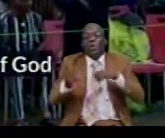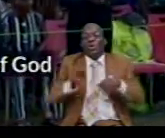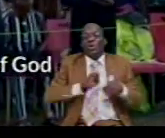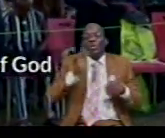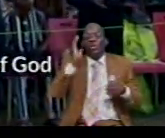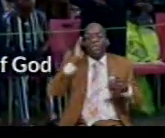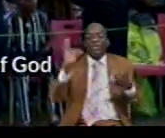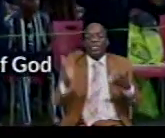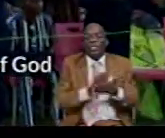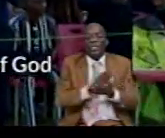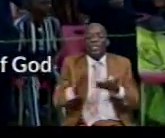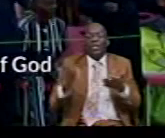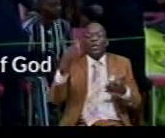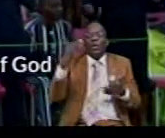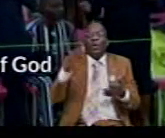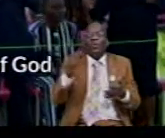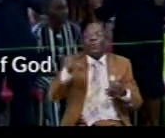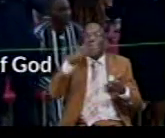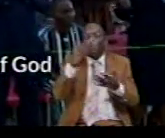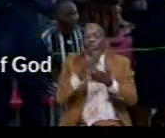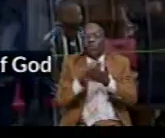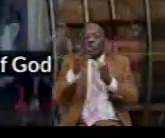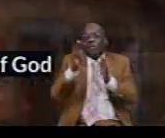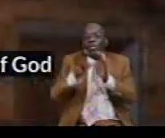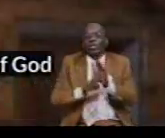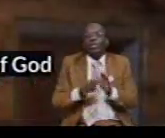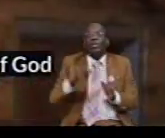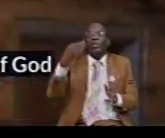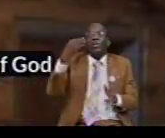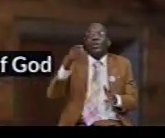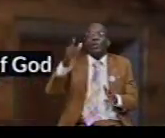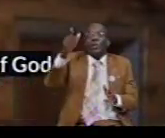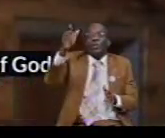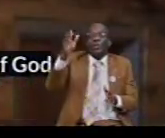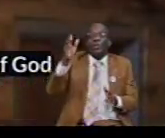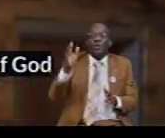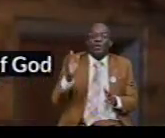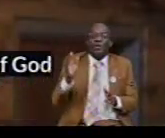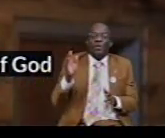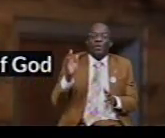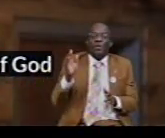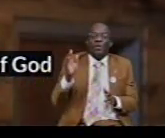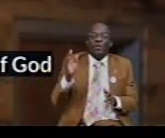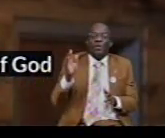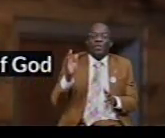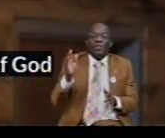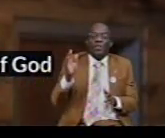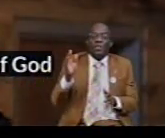The goodness of God.